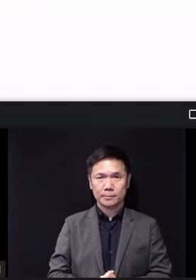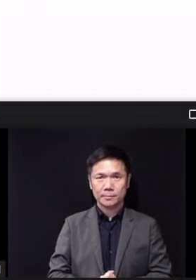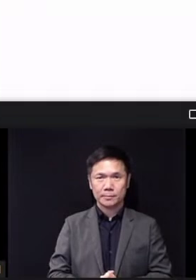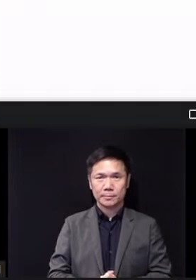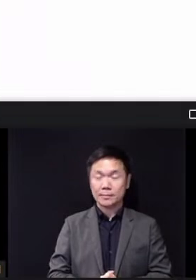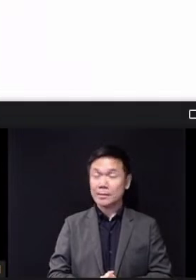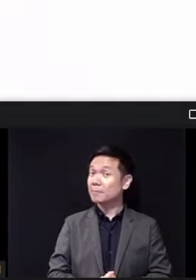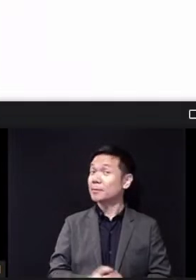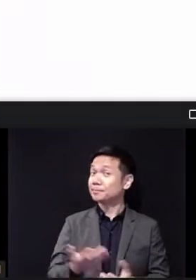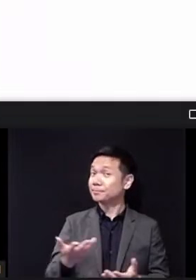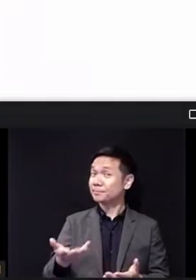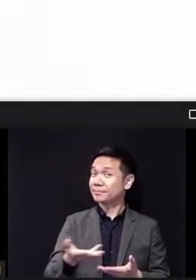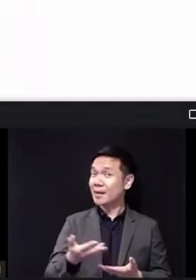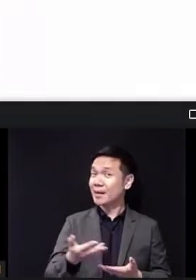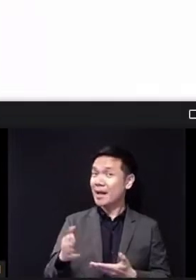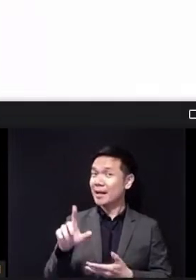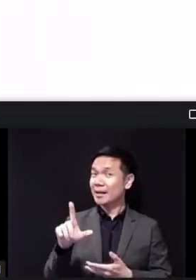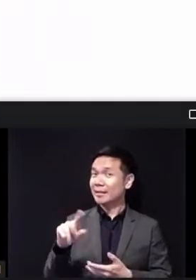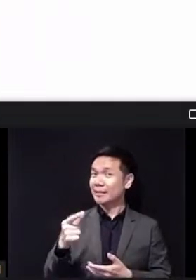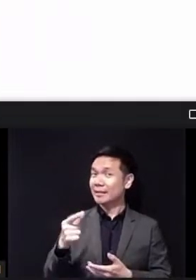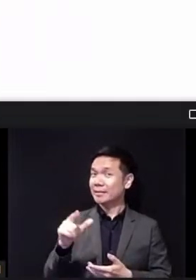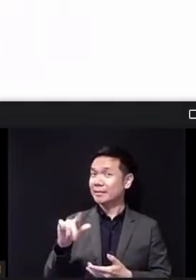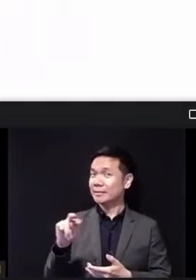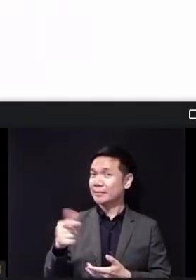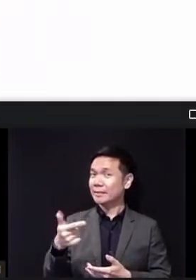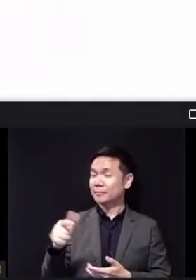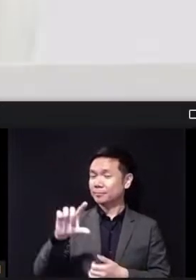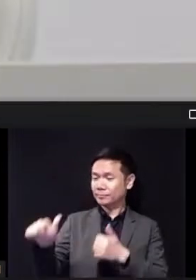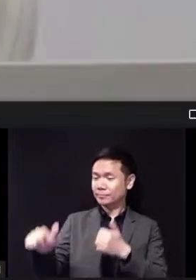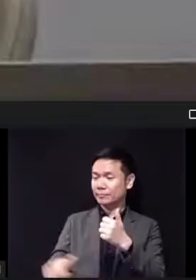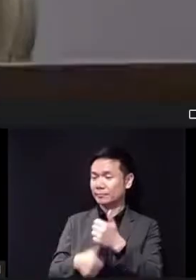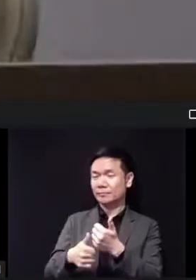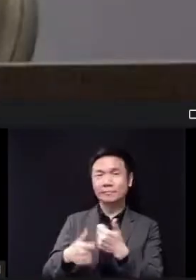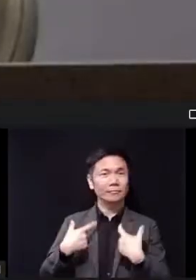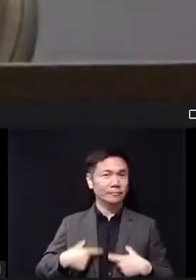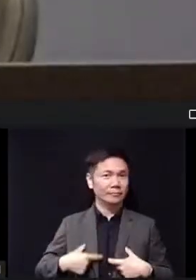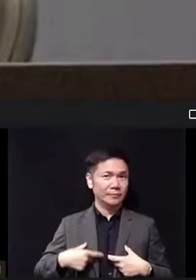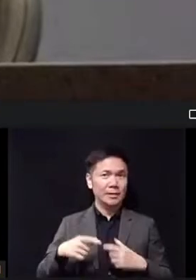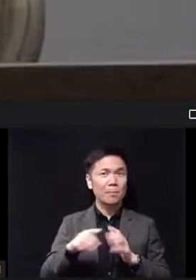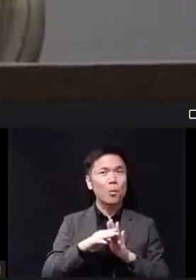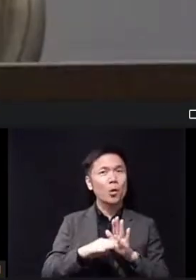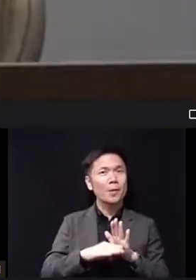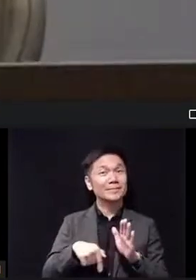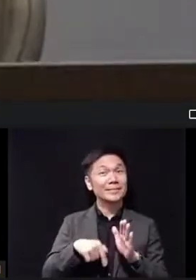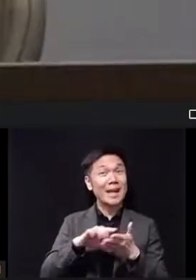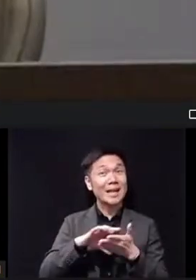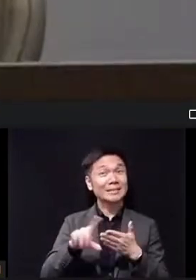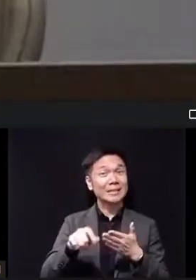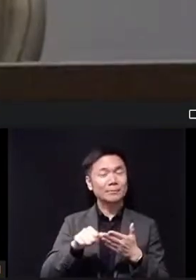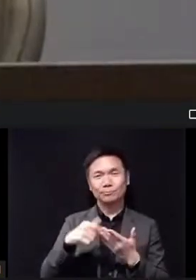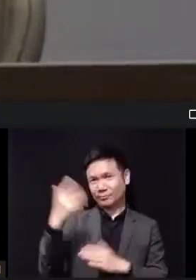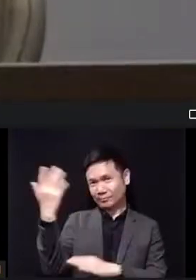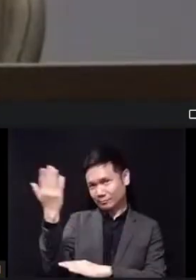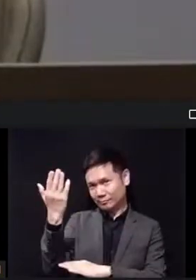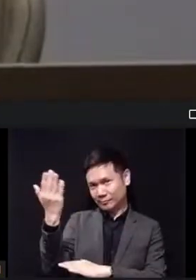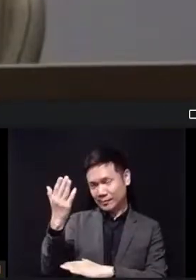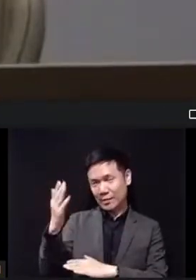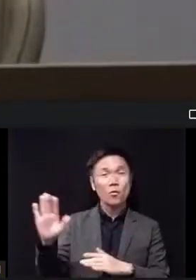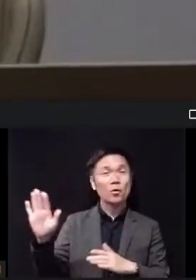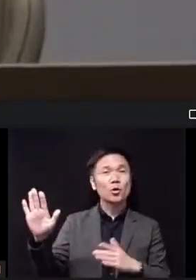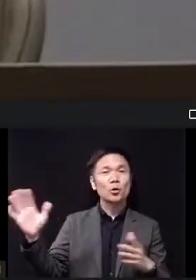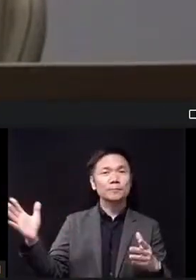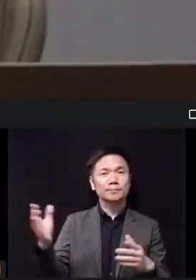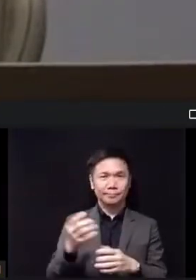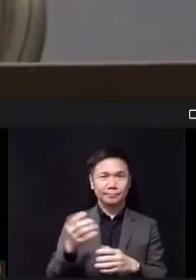May I now invite Ms. Lin Yang, Deputy Executive Secretary, Program of ESCAP, to deliver her closing